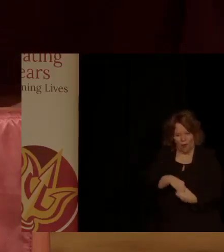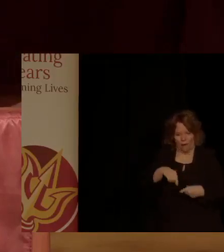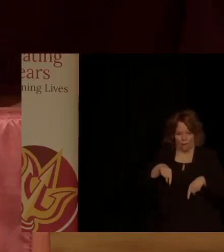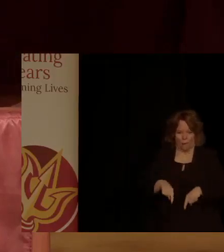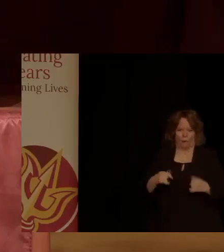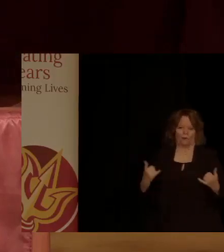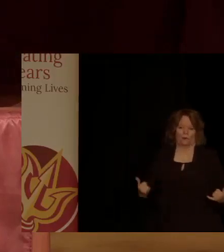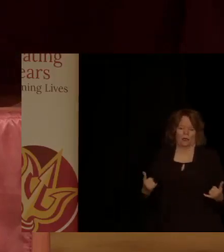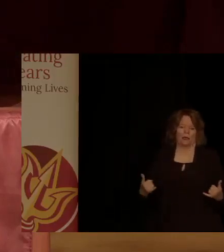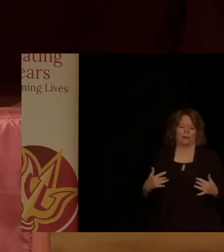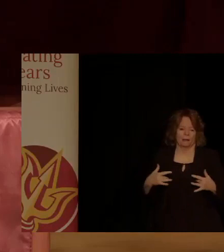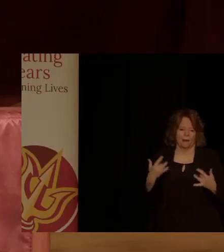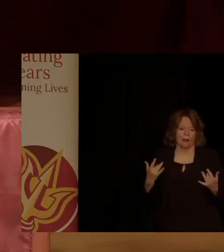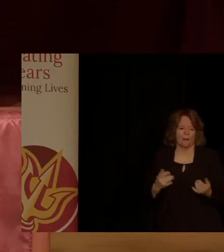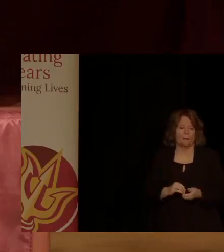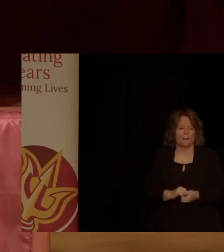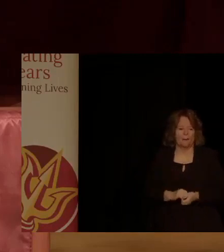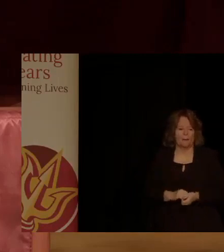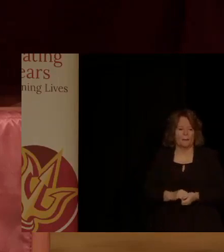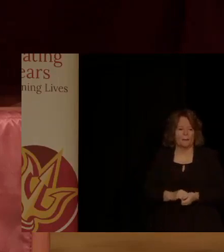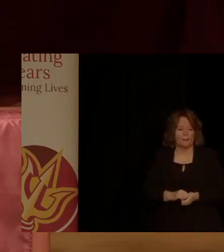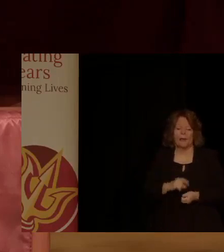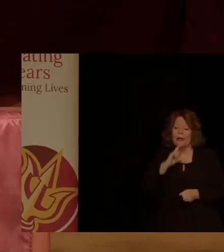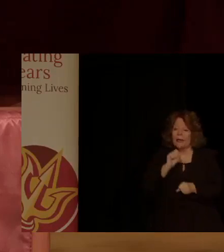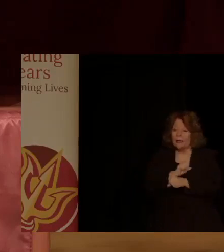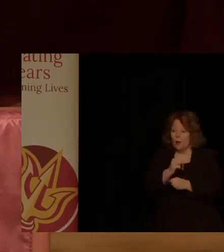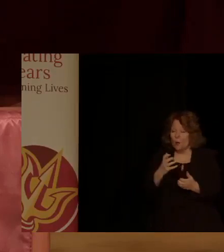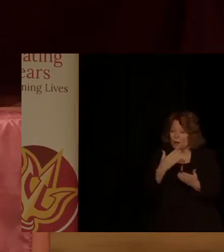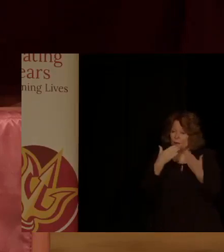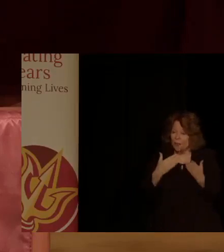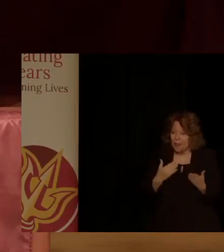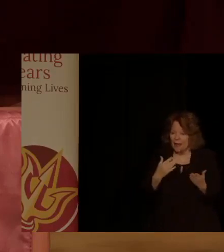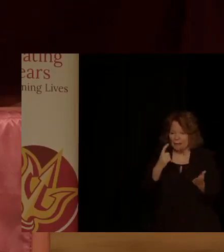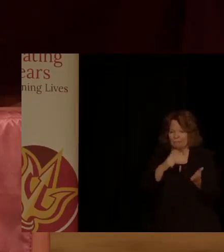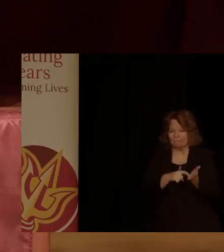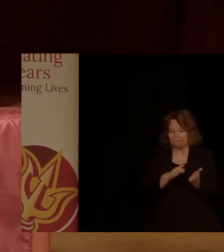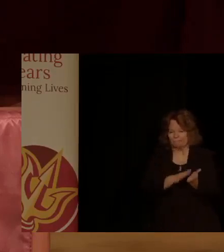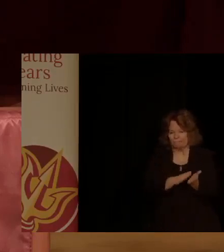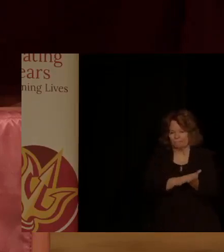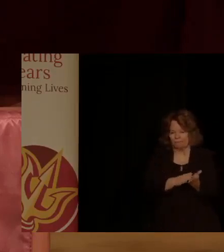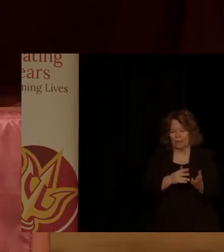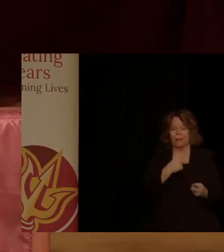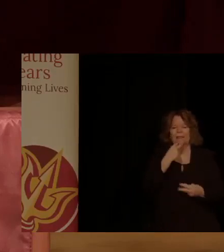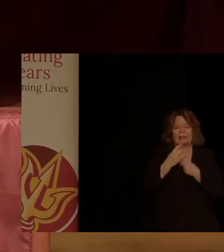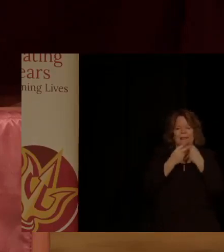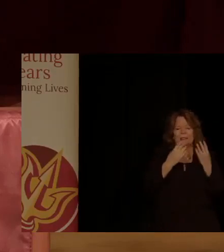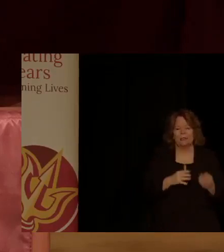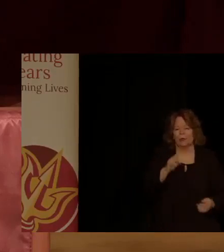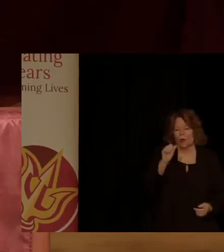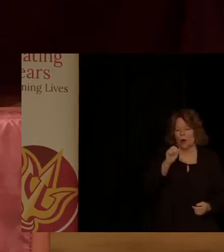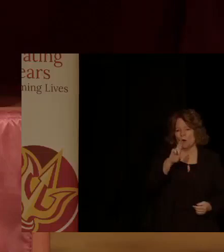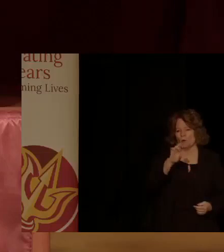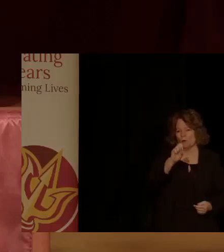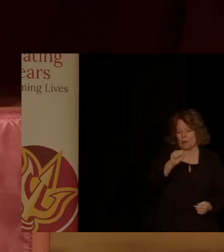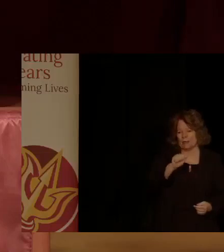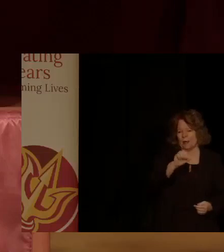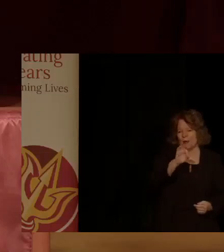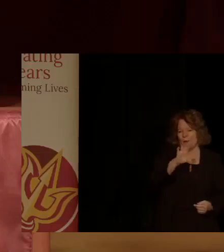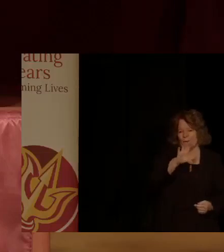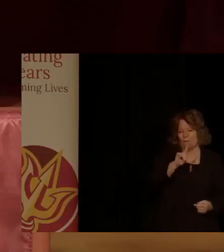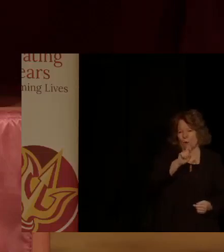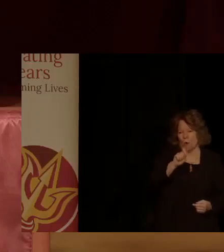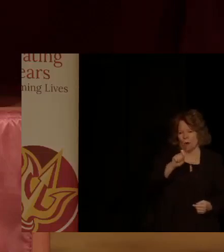event. I especially want to thank and acknowledge vocalist Arissa Ford-Smith and pianist